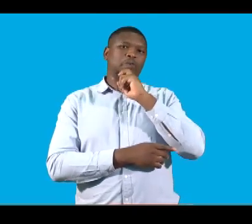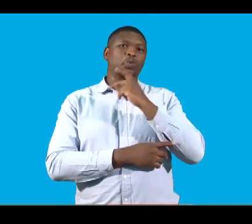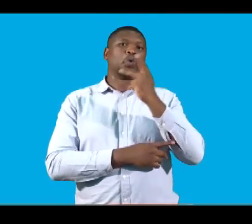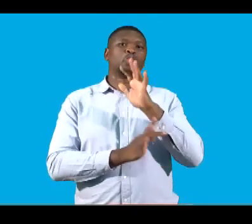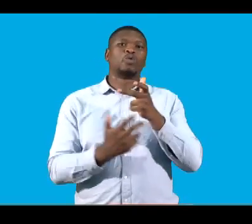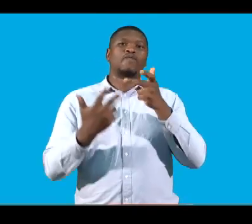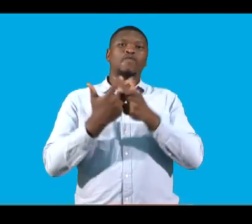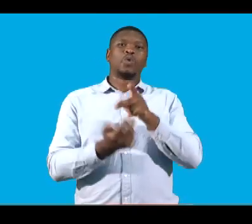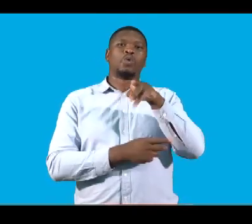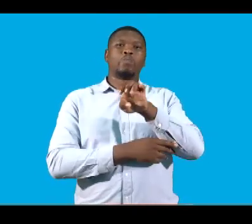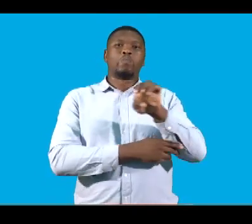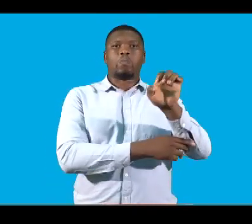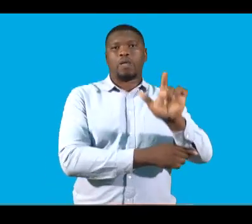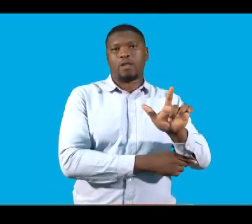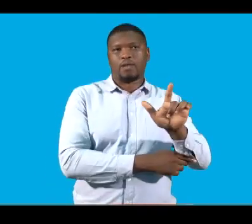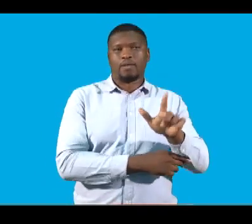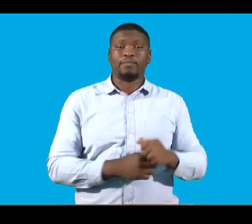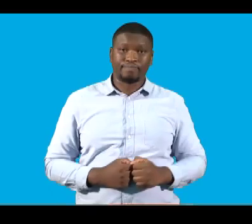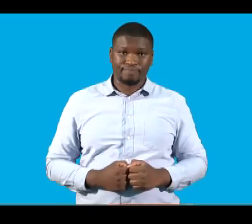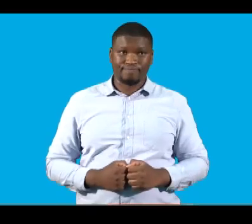you should write your essay lastly.